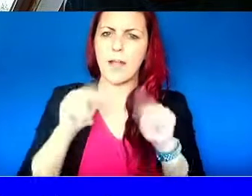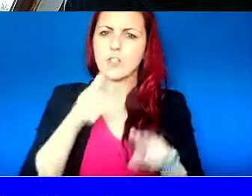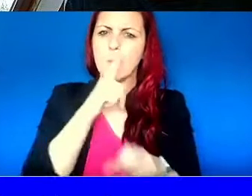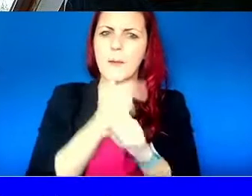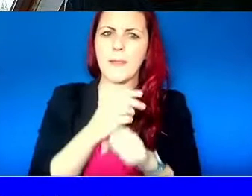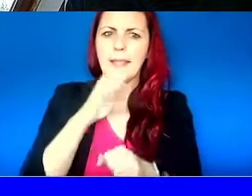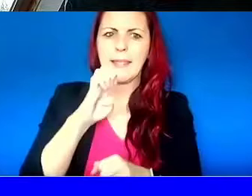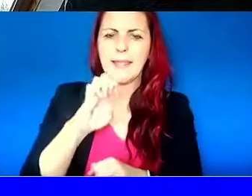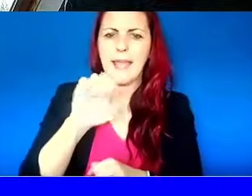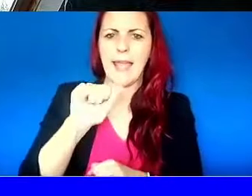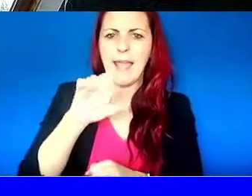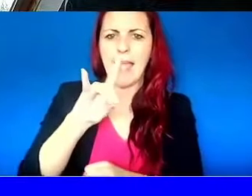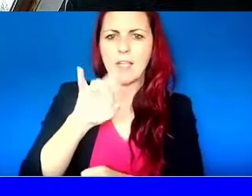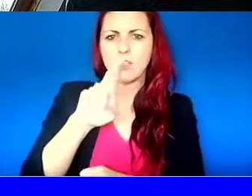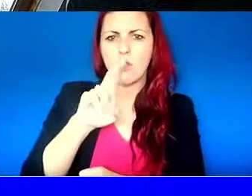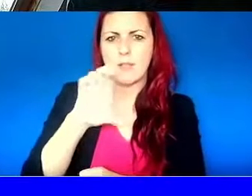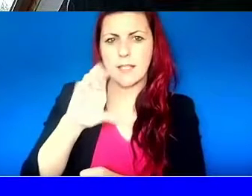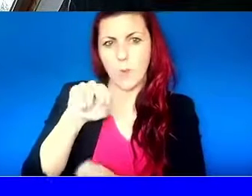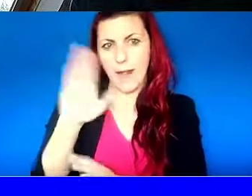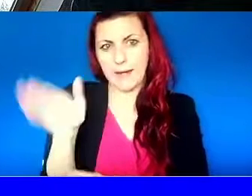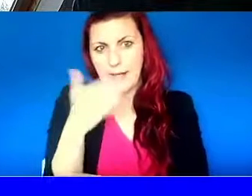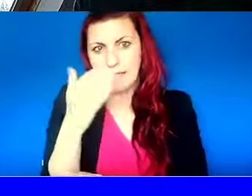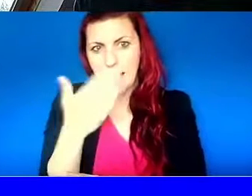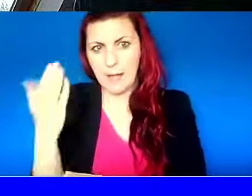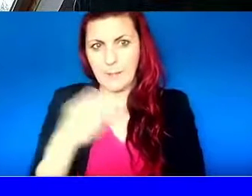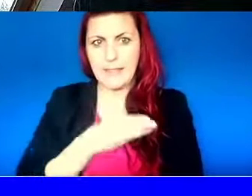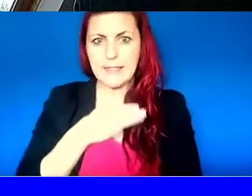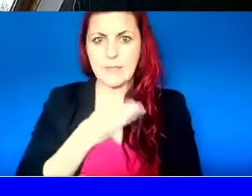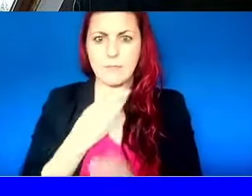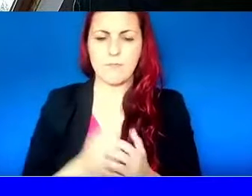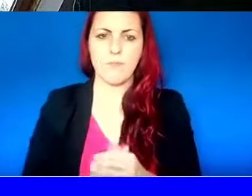EAHRC, if you can switch on to the next slide.